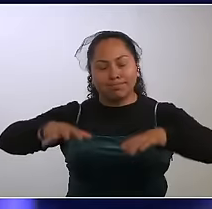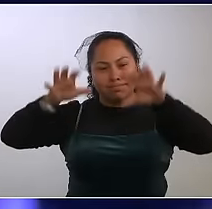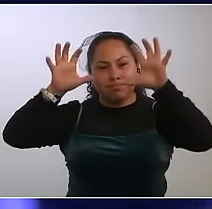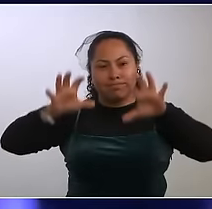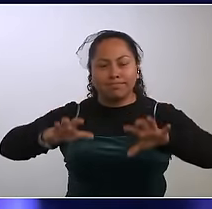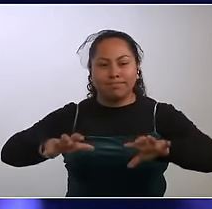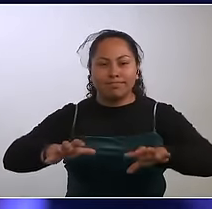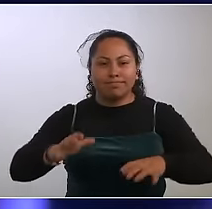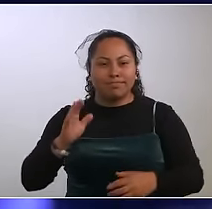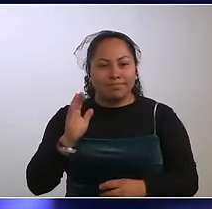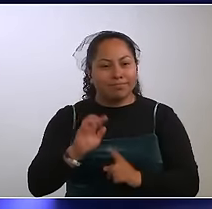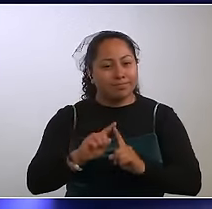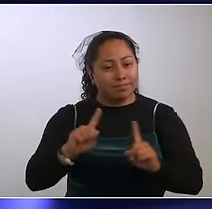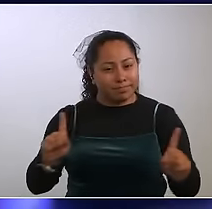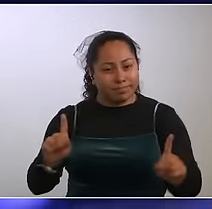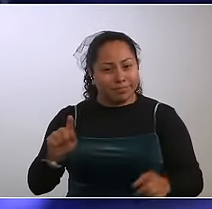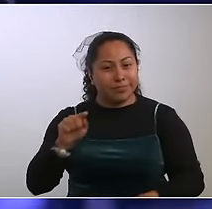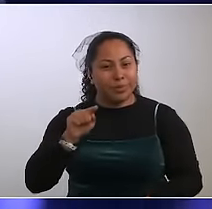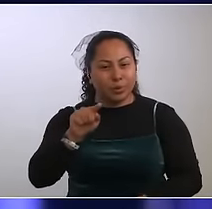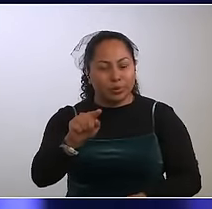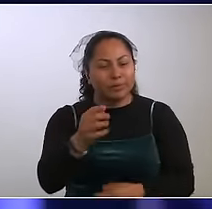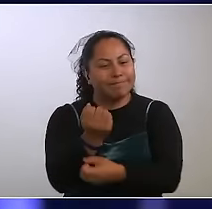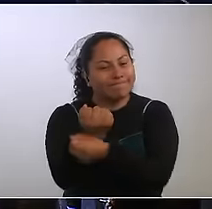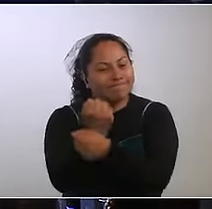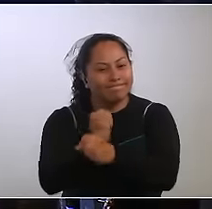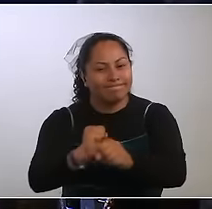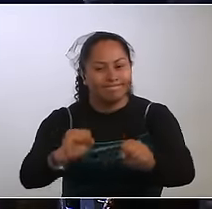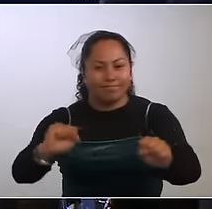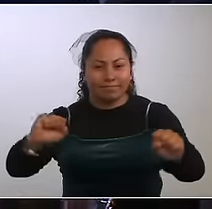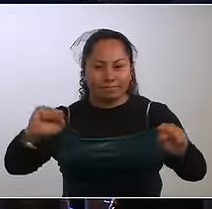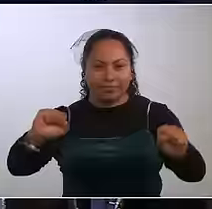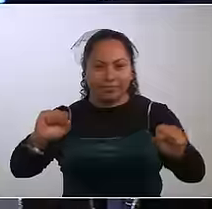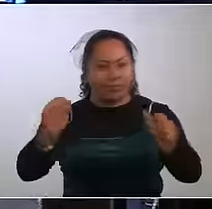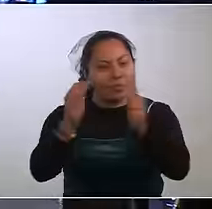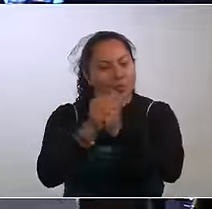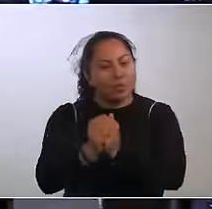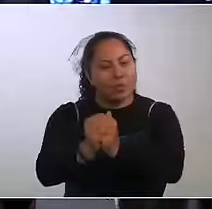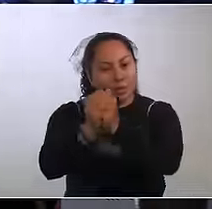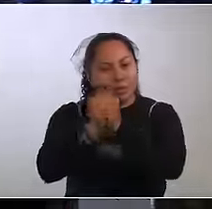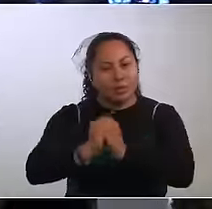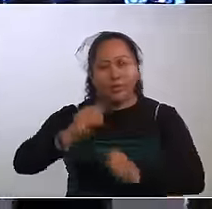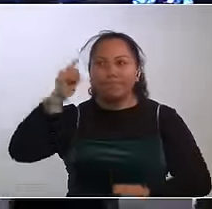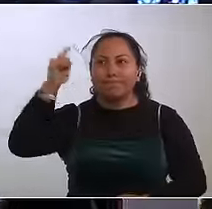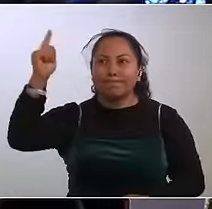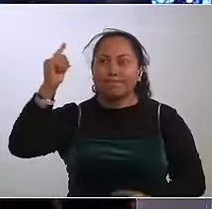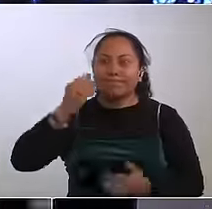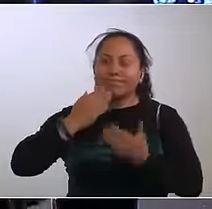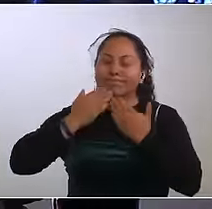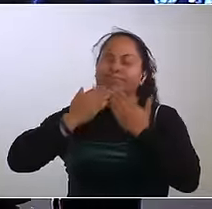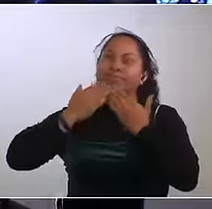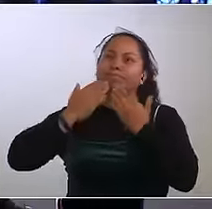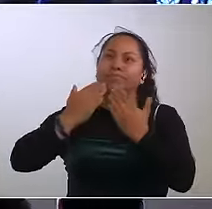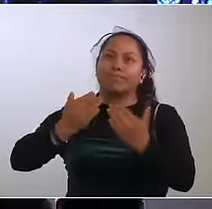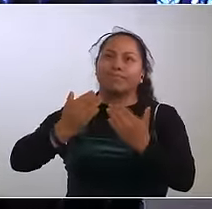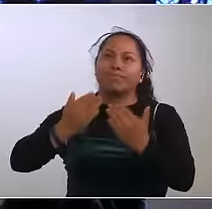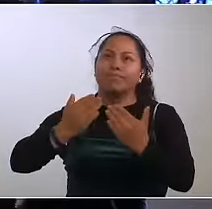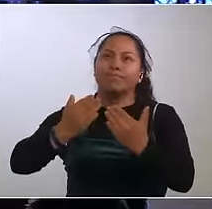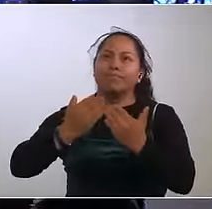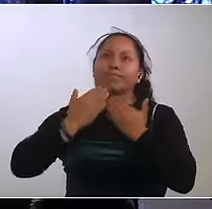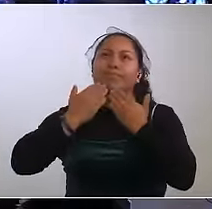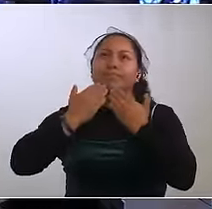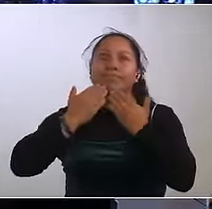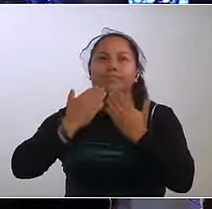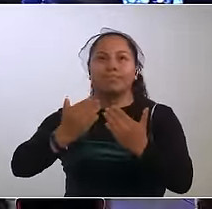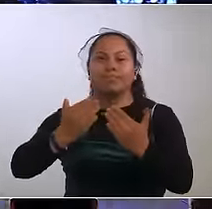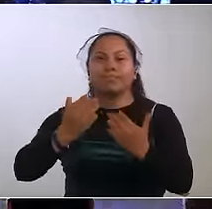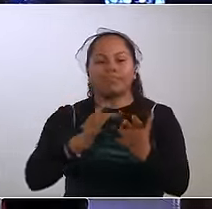And you will be saved. Y será salvo. Can you worship him? Puede alabarle. Can you thank God for the man of God? Darle gracias a Dios por el hombre can de you Dios. Thank